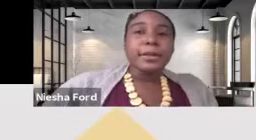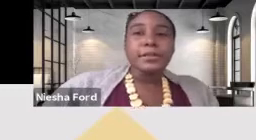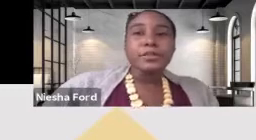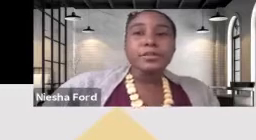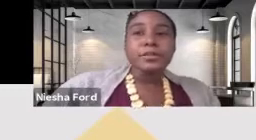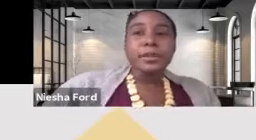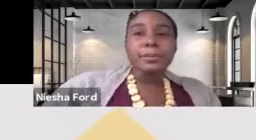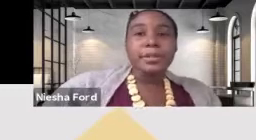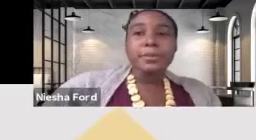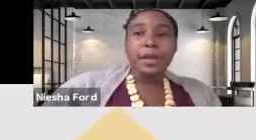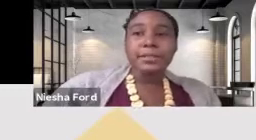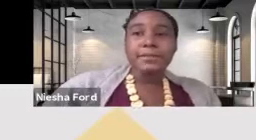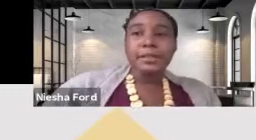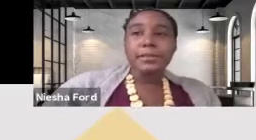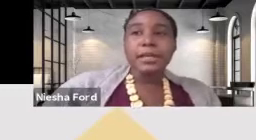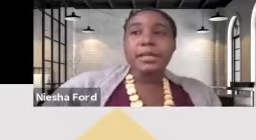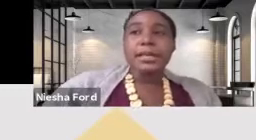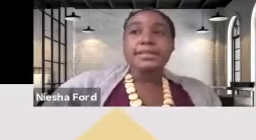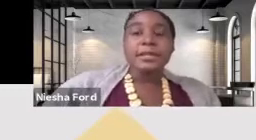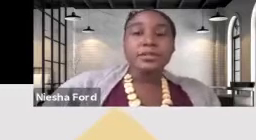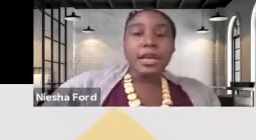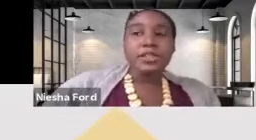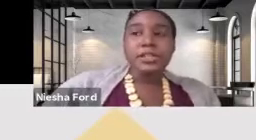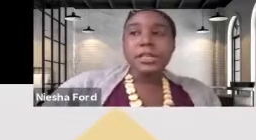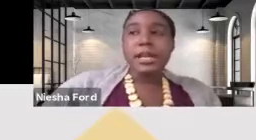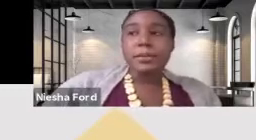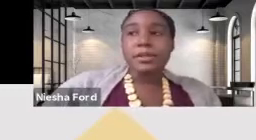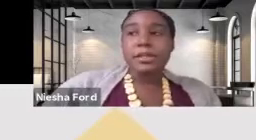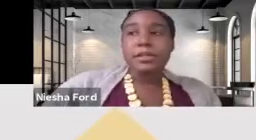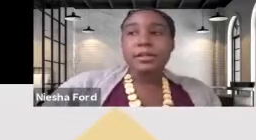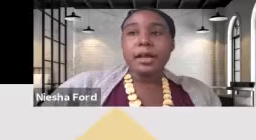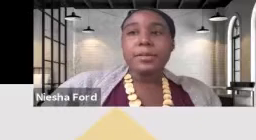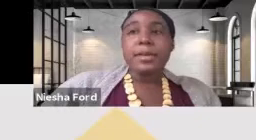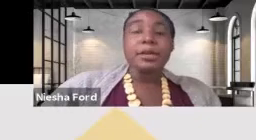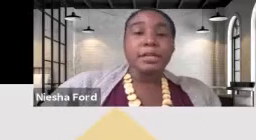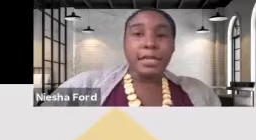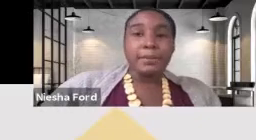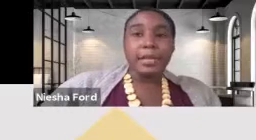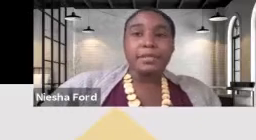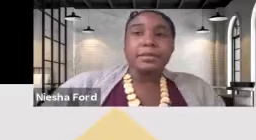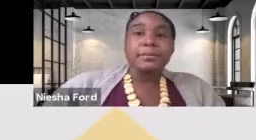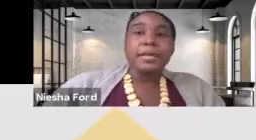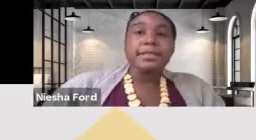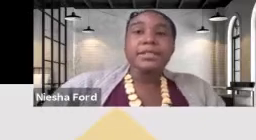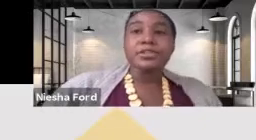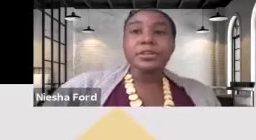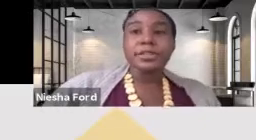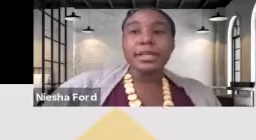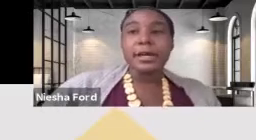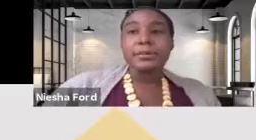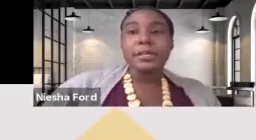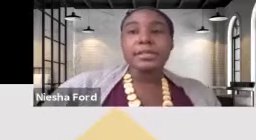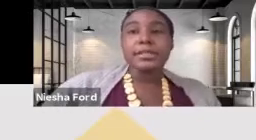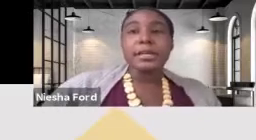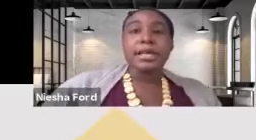hugely beneficial to a company's product development, sales strategy, and marketing campaigns, because it ensures